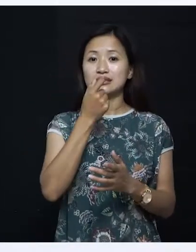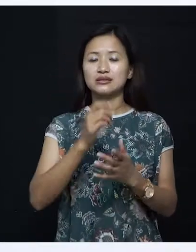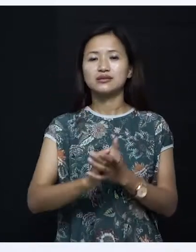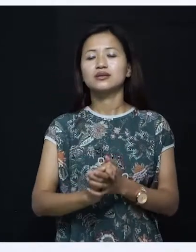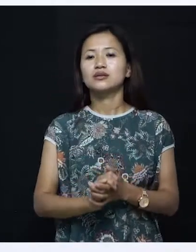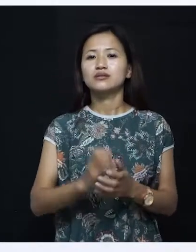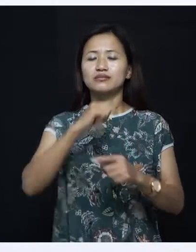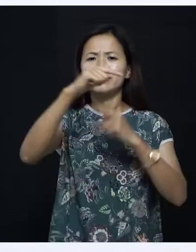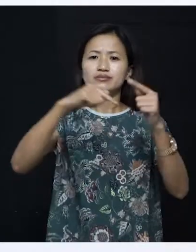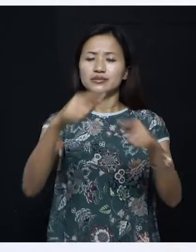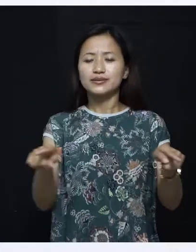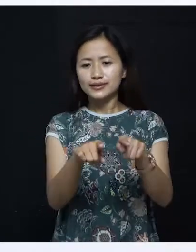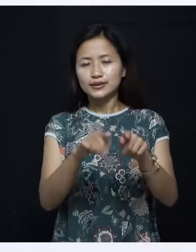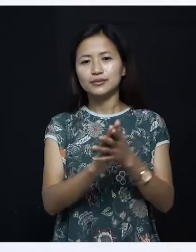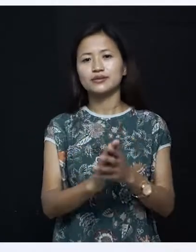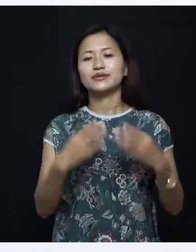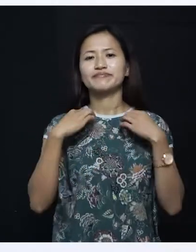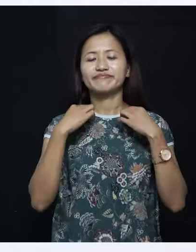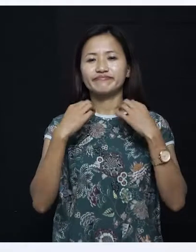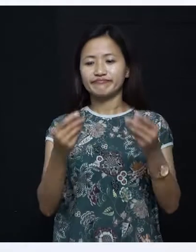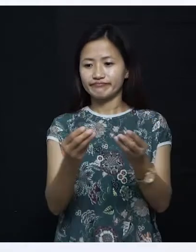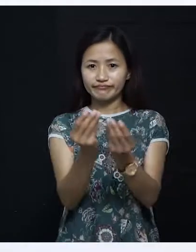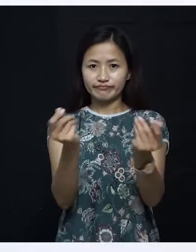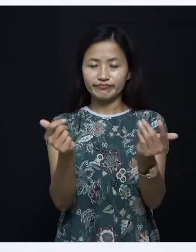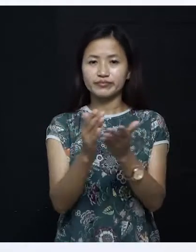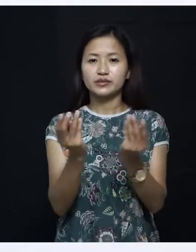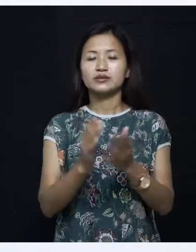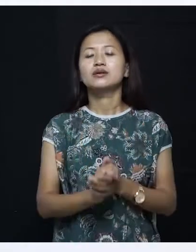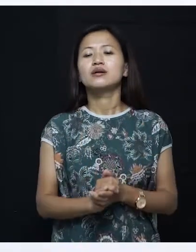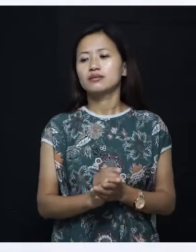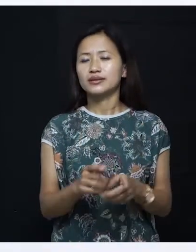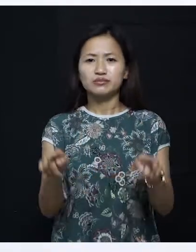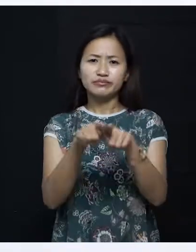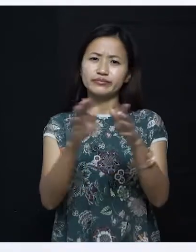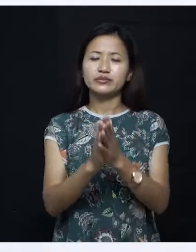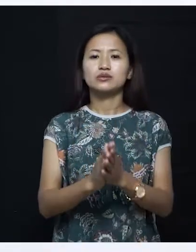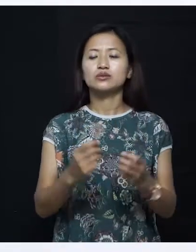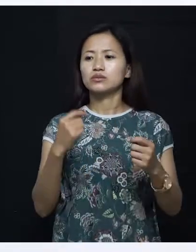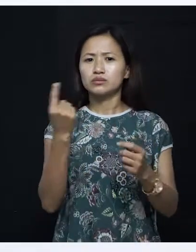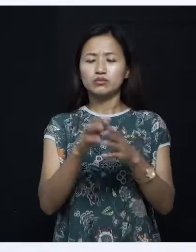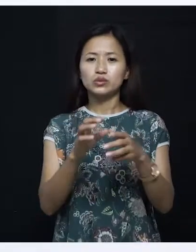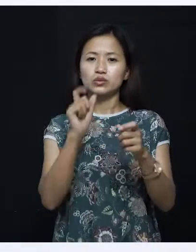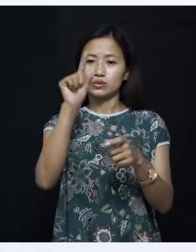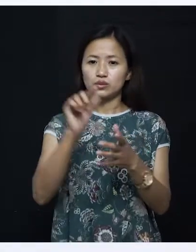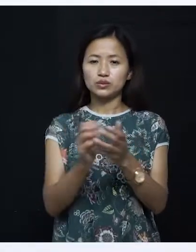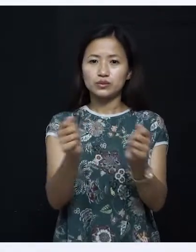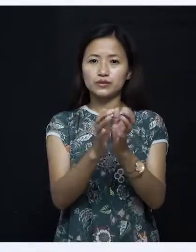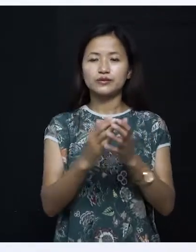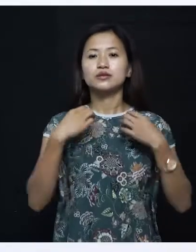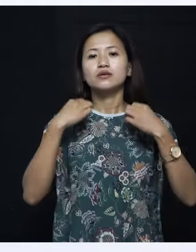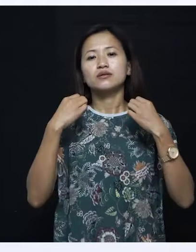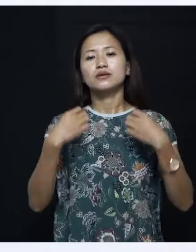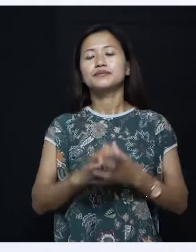industry, that is also the same as the textile because both of them are to do with garment. Okay, and then as I've said, their